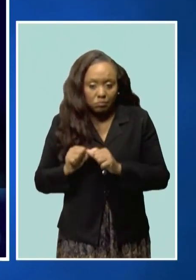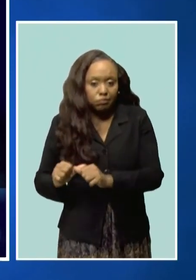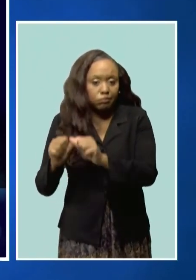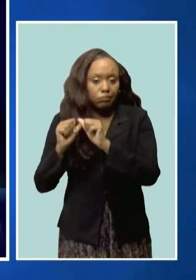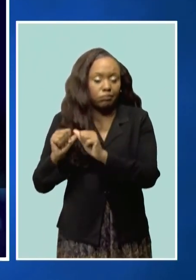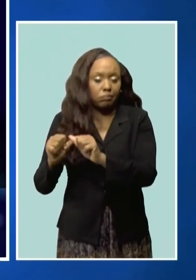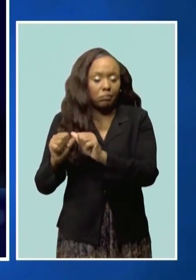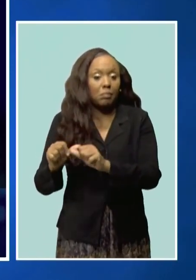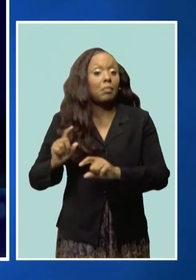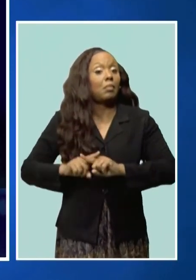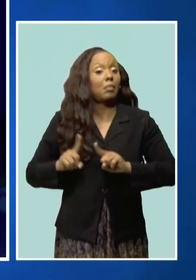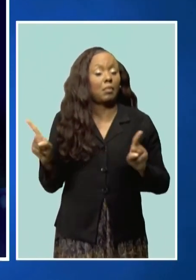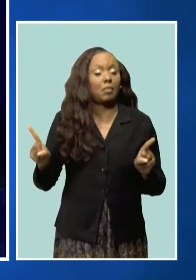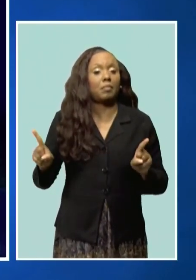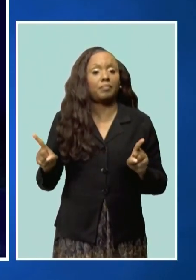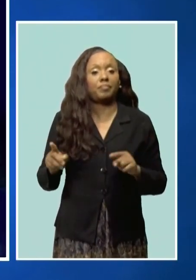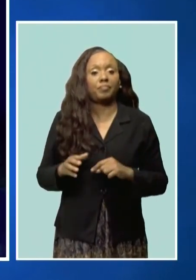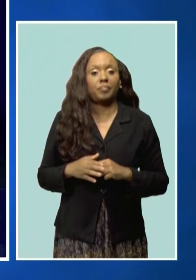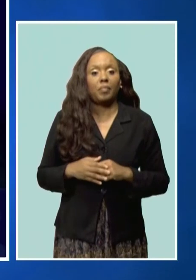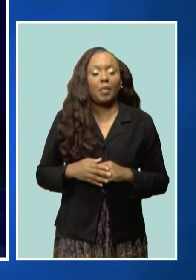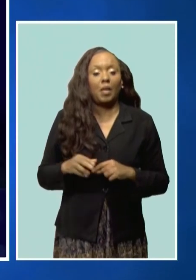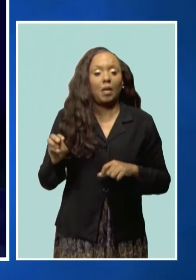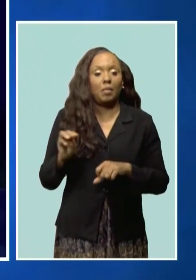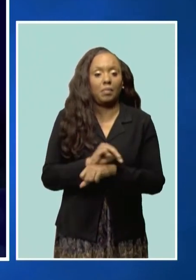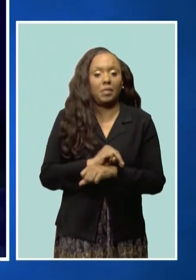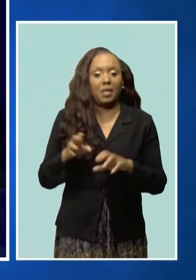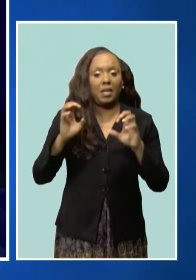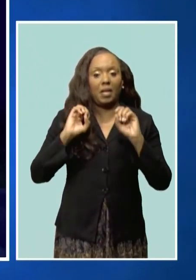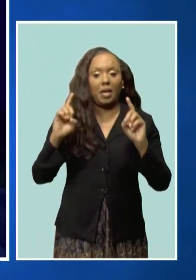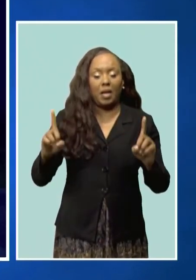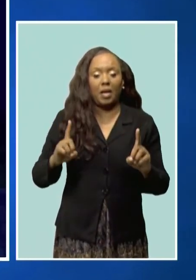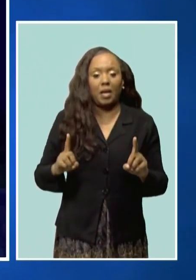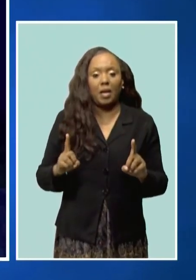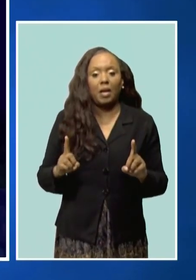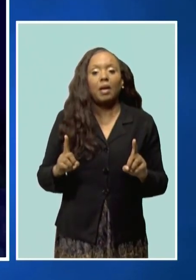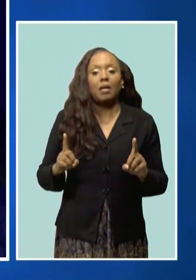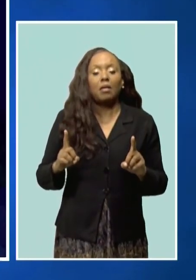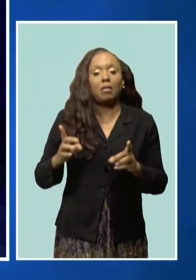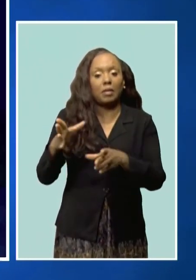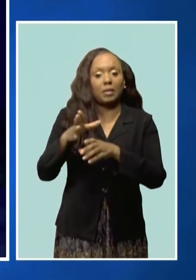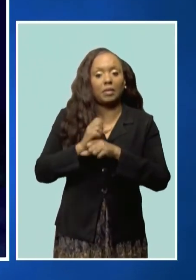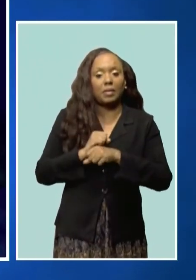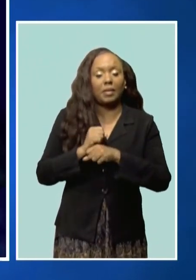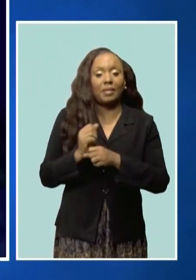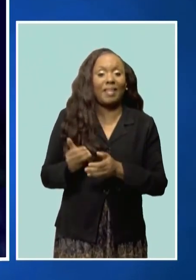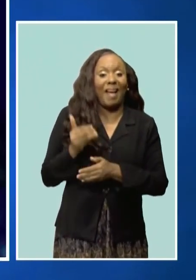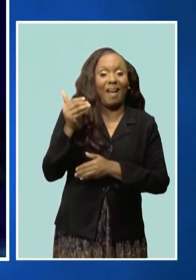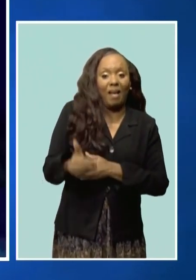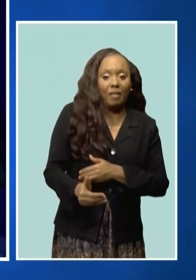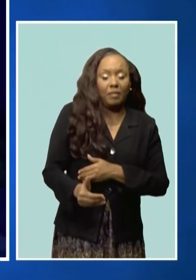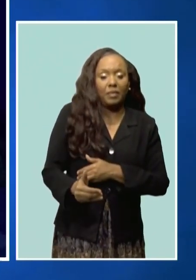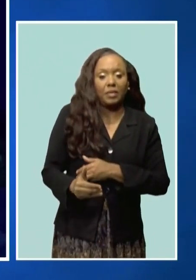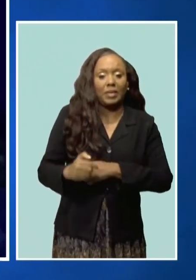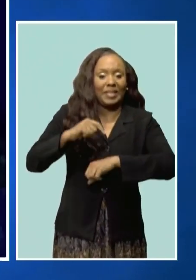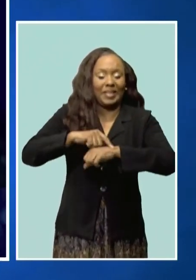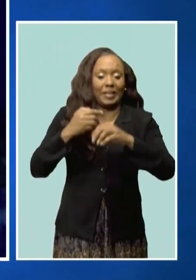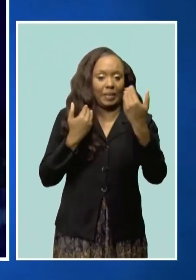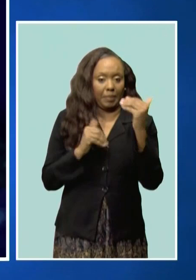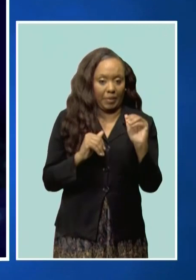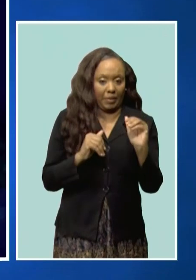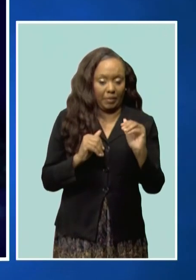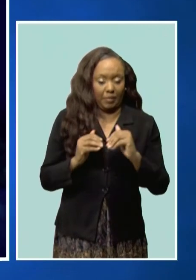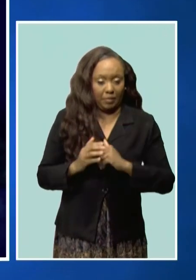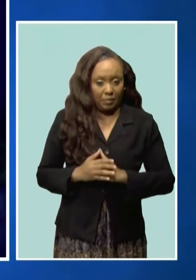these recommendations were received by the ministry after the deadline for the payroll cycle. In fact, some of